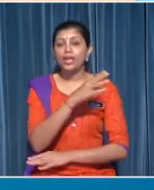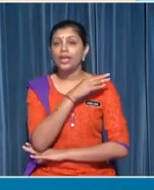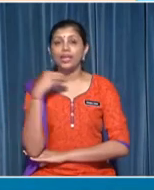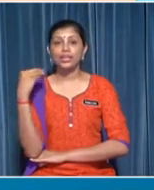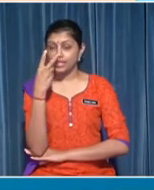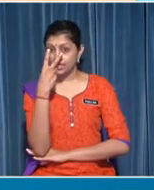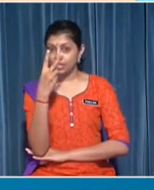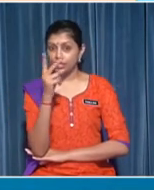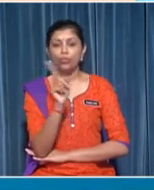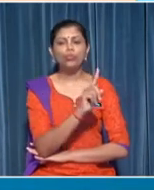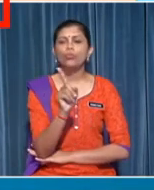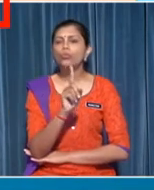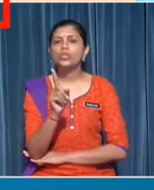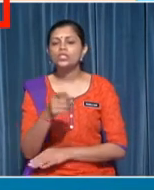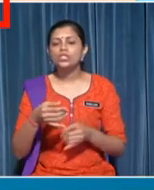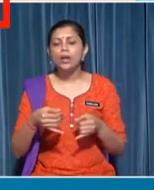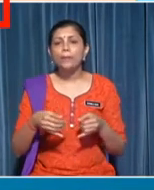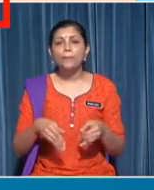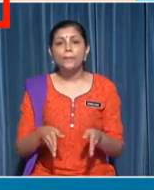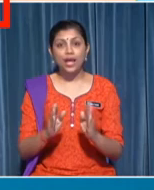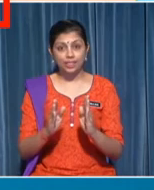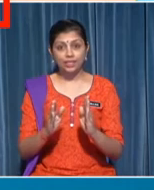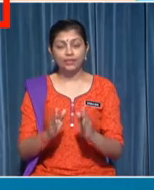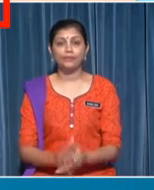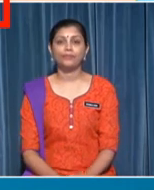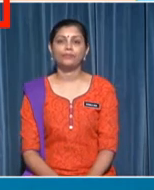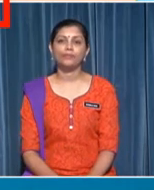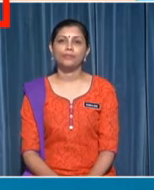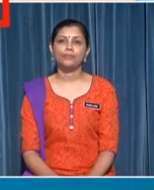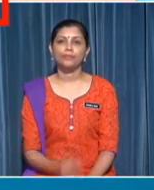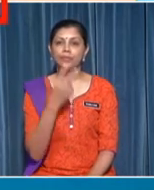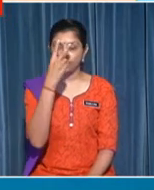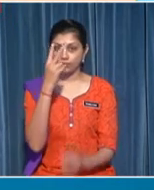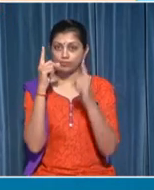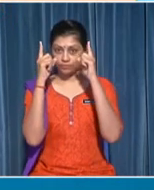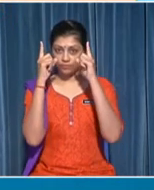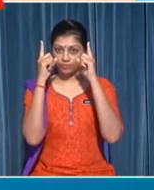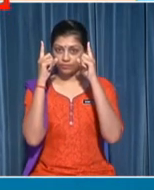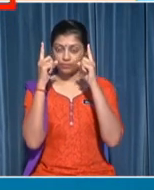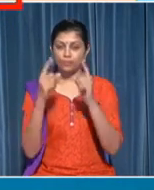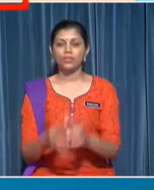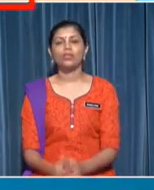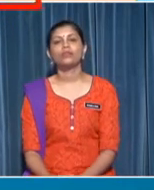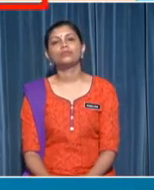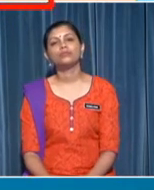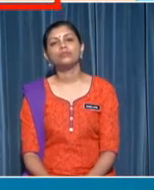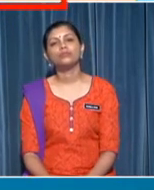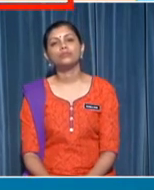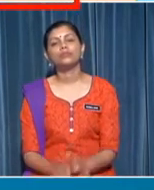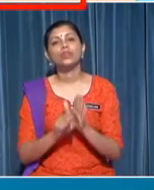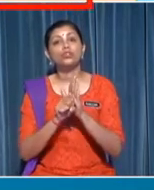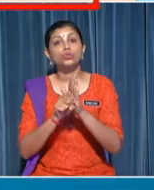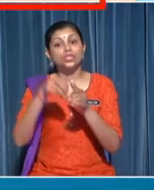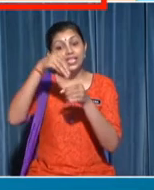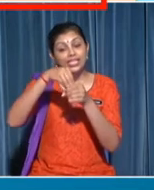is taken. Here it is. Look at this diagram. It shows the